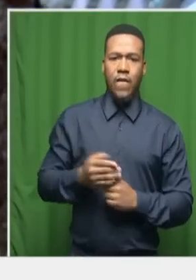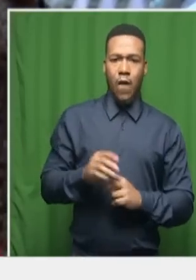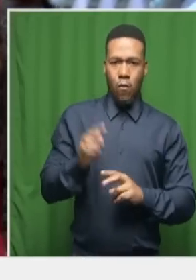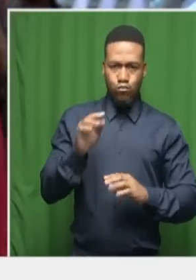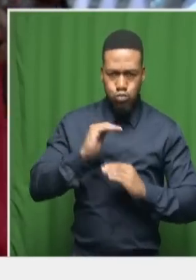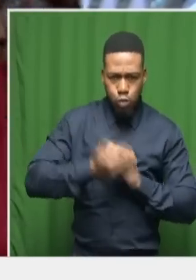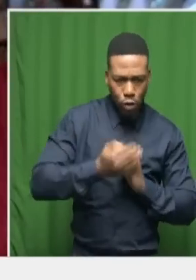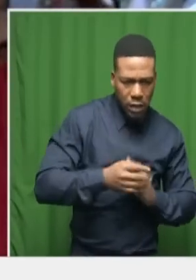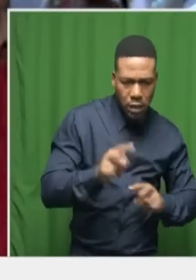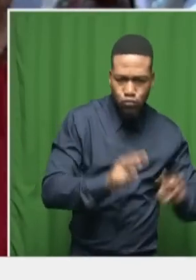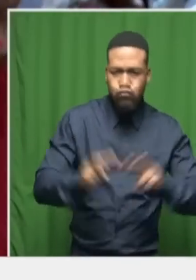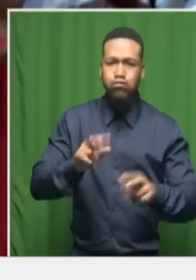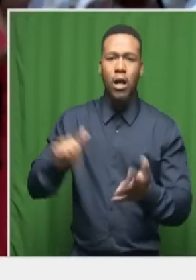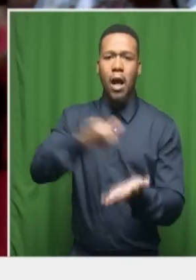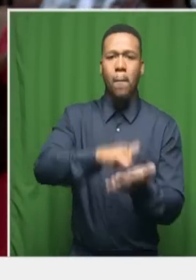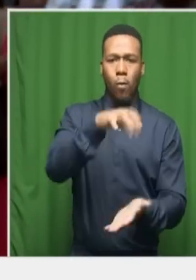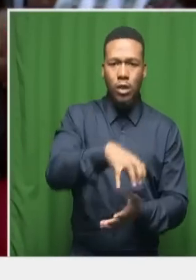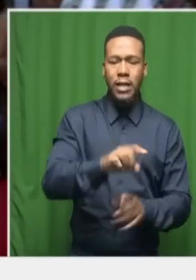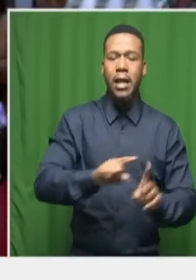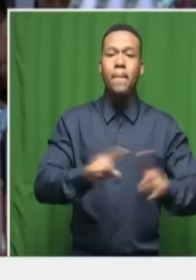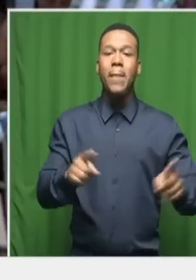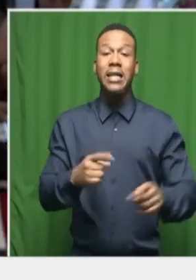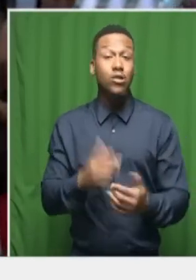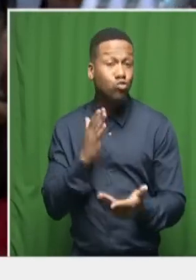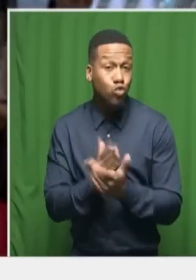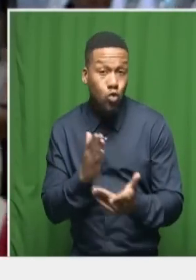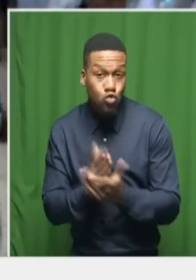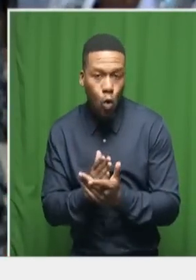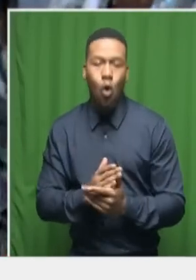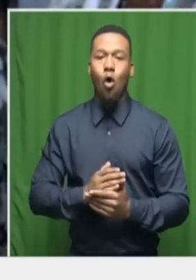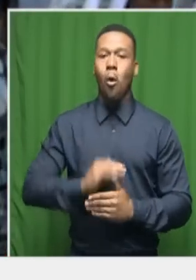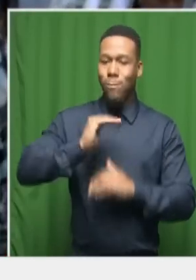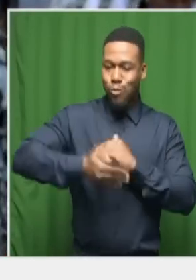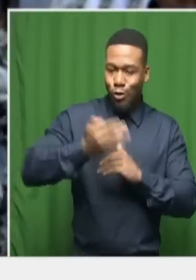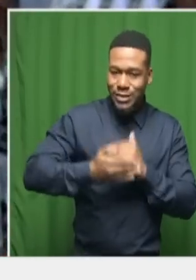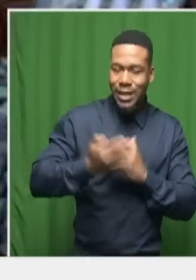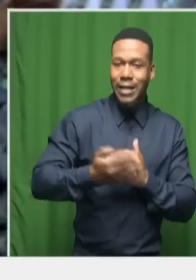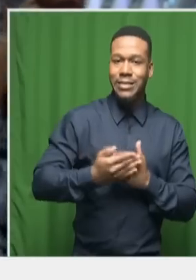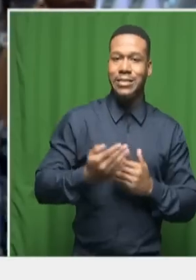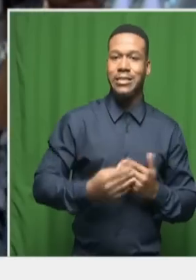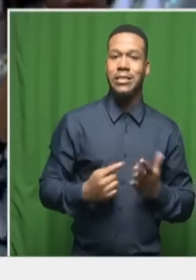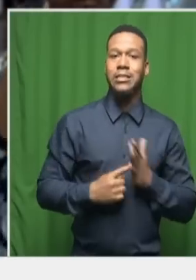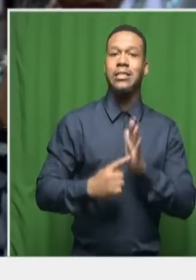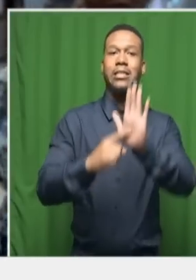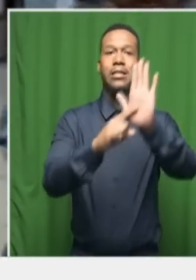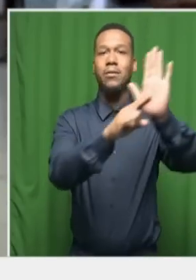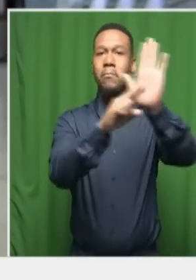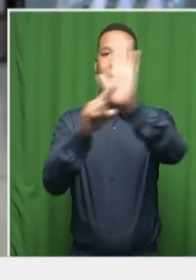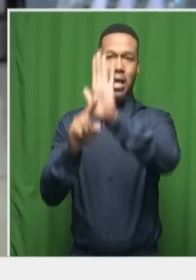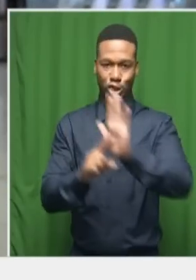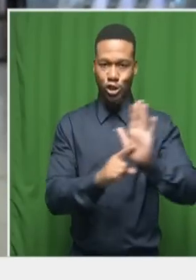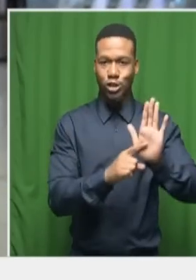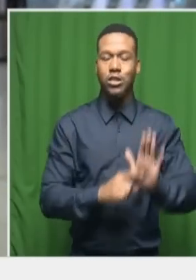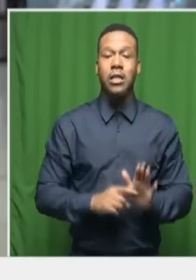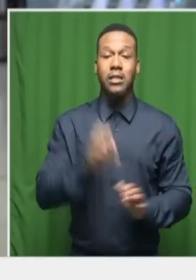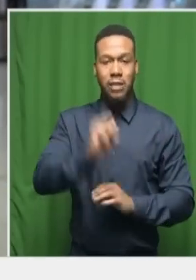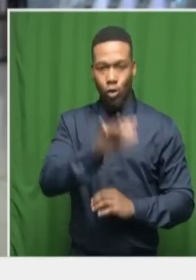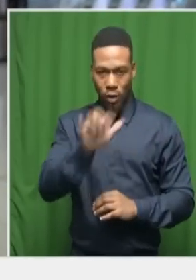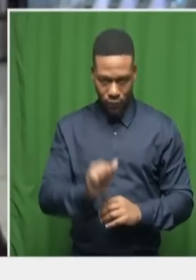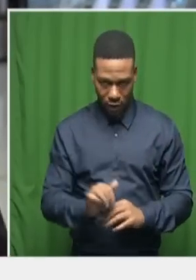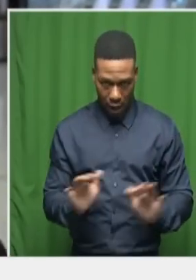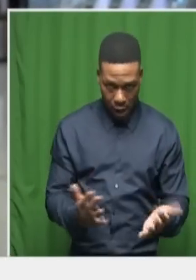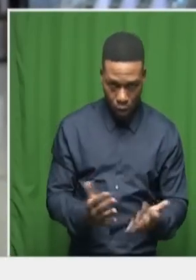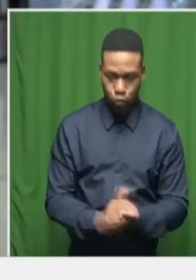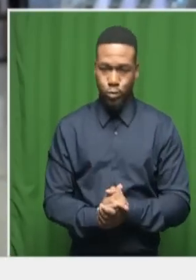airport, but also to ensure that they safeguard the image of South Africa out there in terms of those that will be coming and visiting this